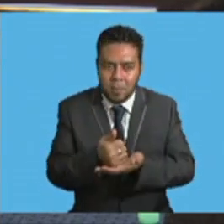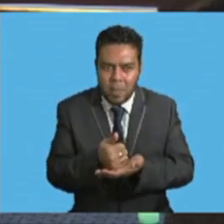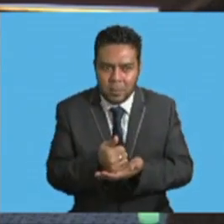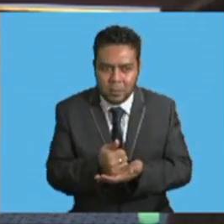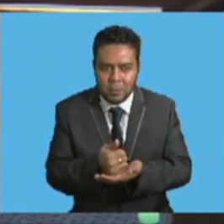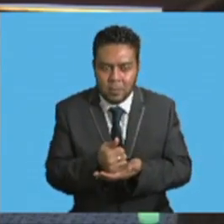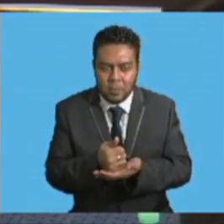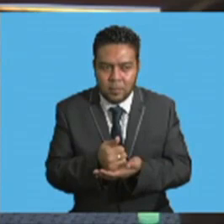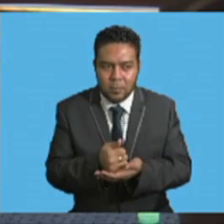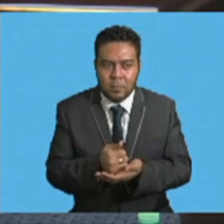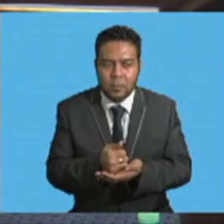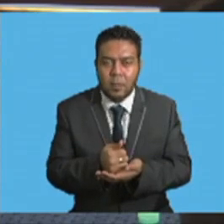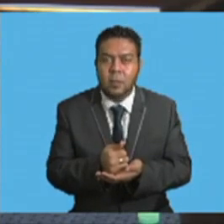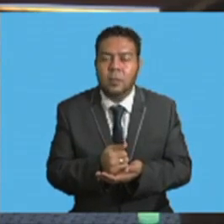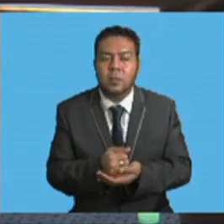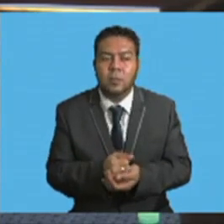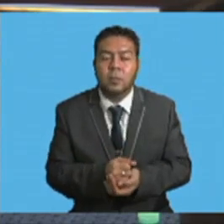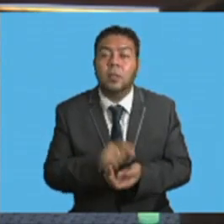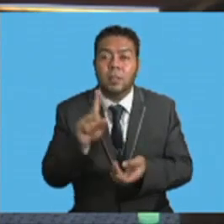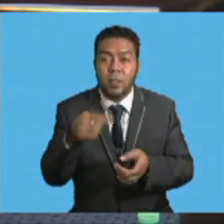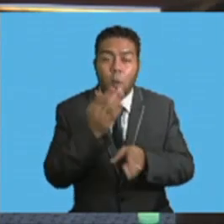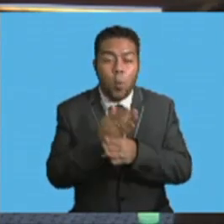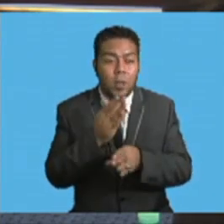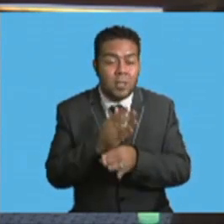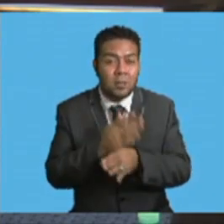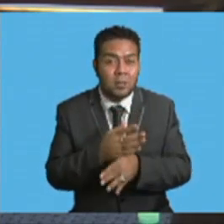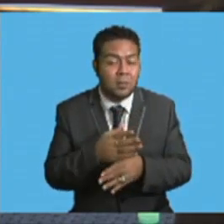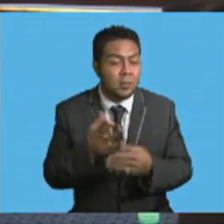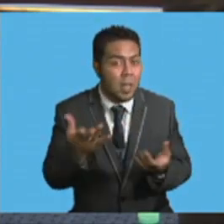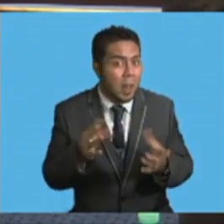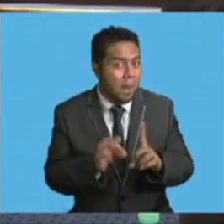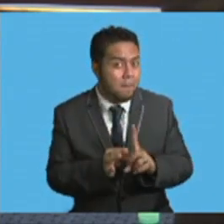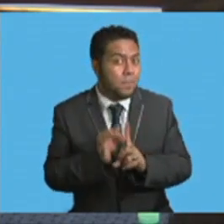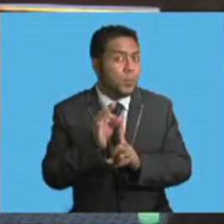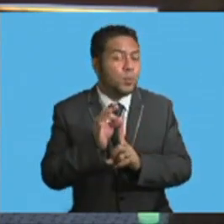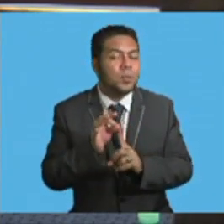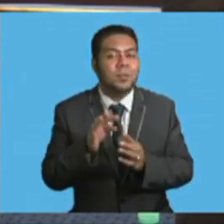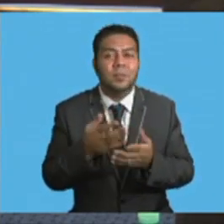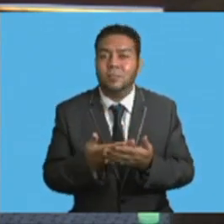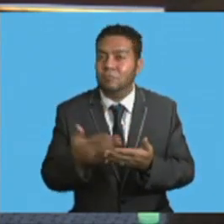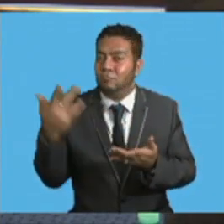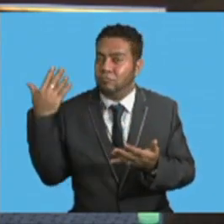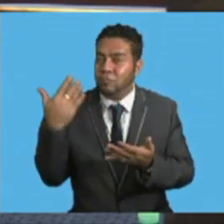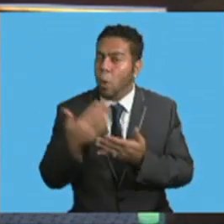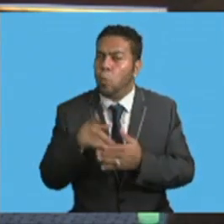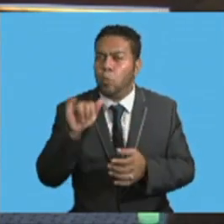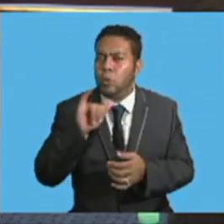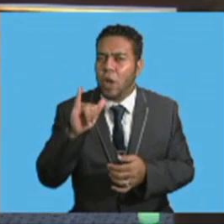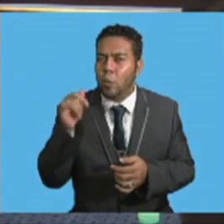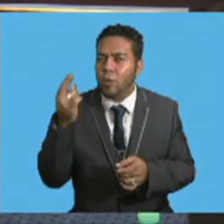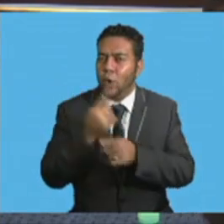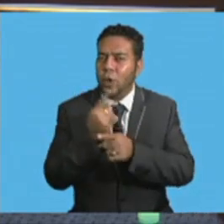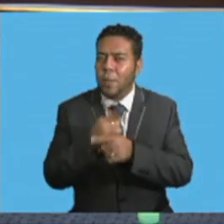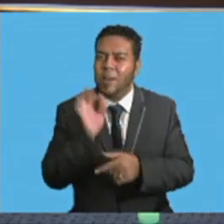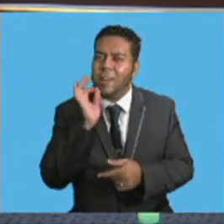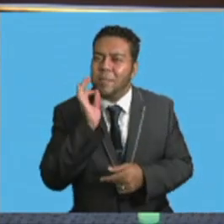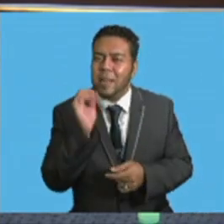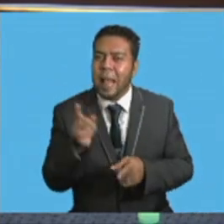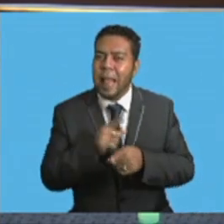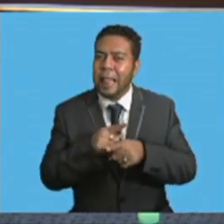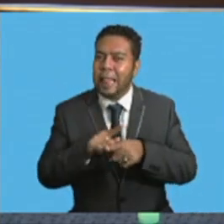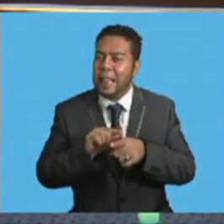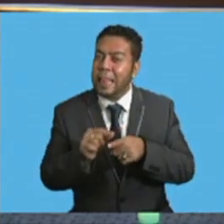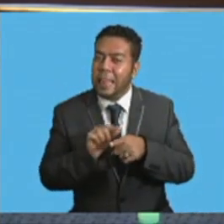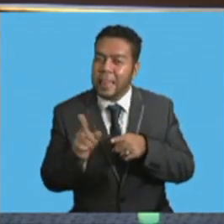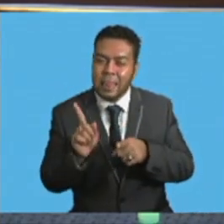numbers, given the working conditions that have improved dramatically, which I'll talk about a little bit later. And these are